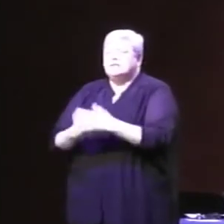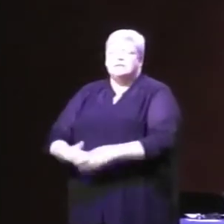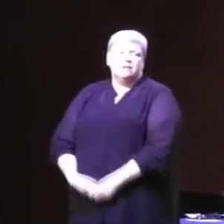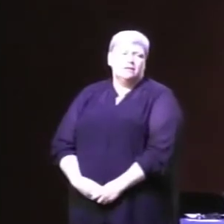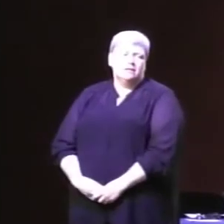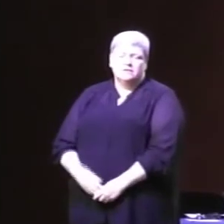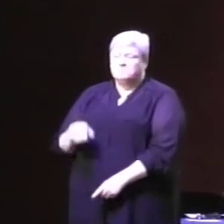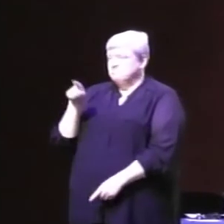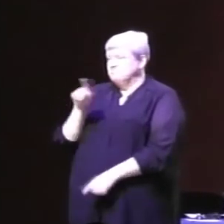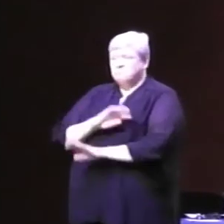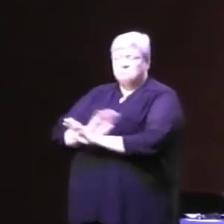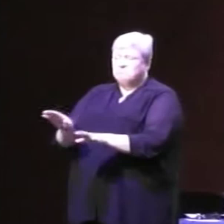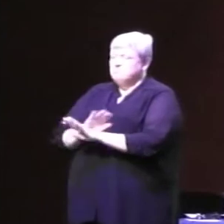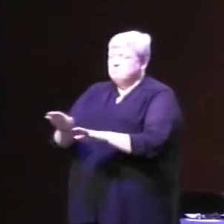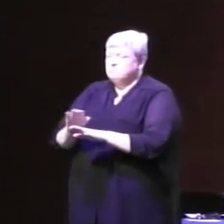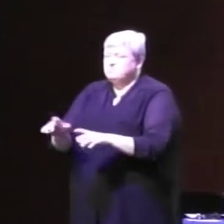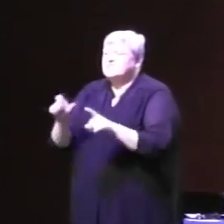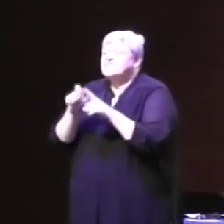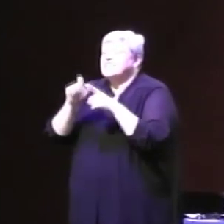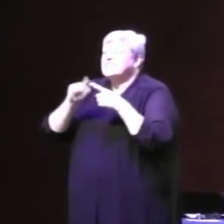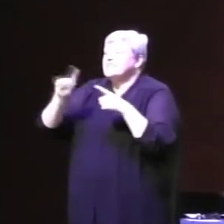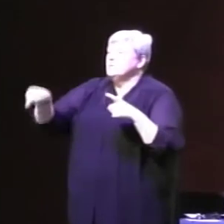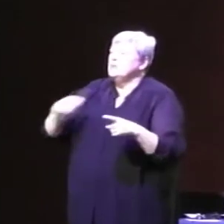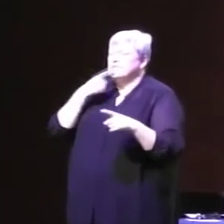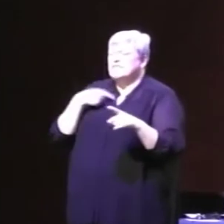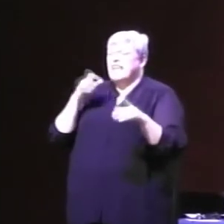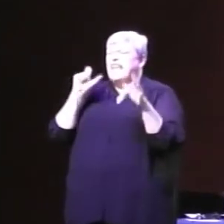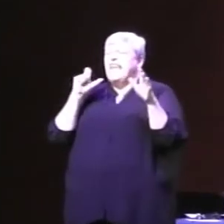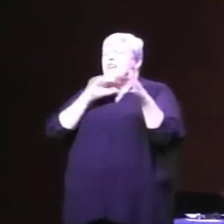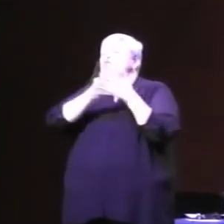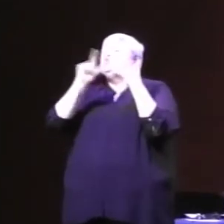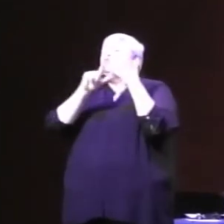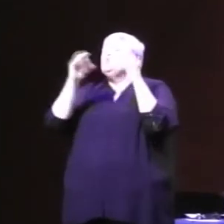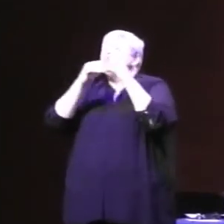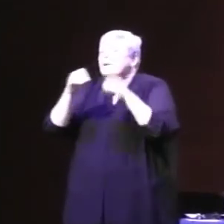You are not a conduit, and Dundee, we would say, tube. But you ken what I mean?